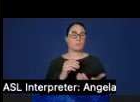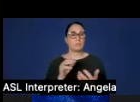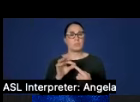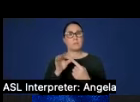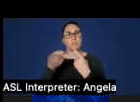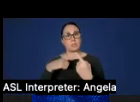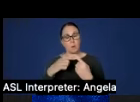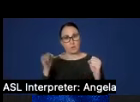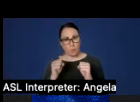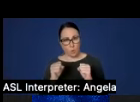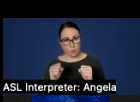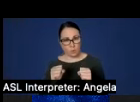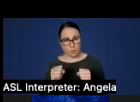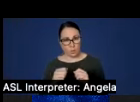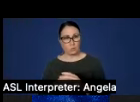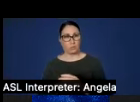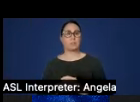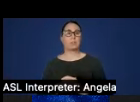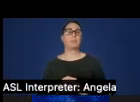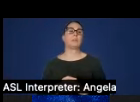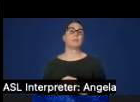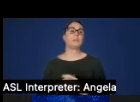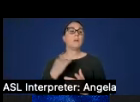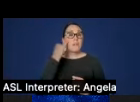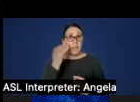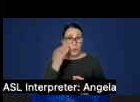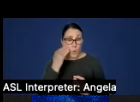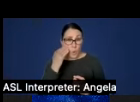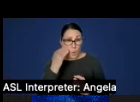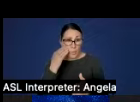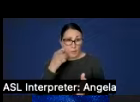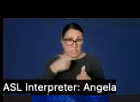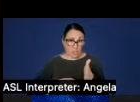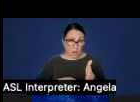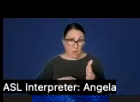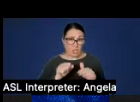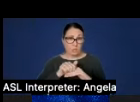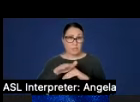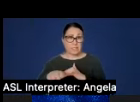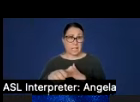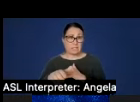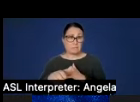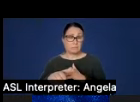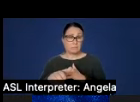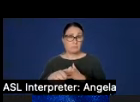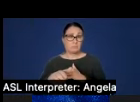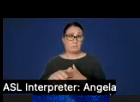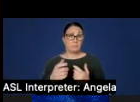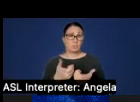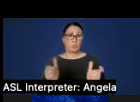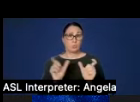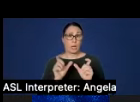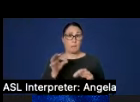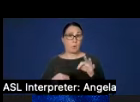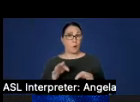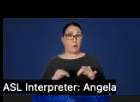out. If they know they're being charged or sent to tribal court, that is no sweat. They have zero